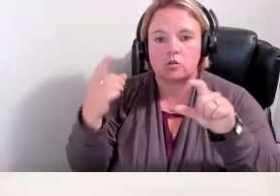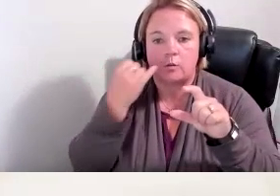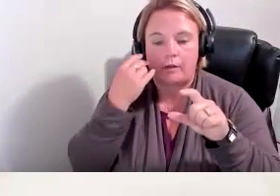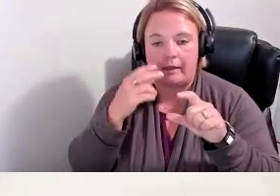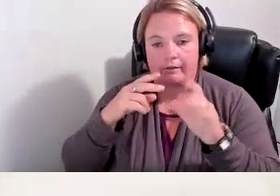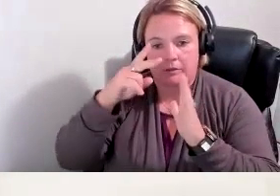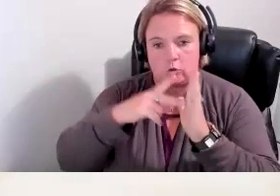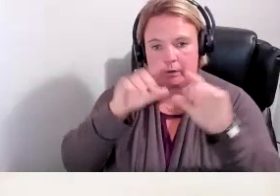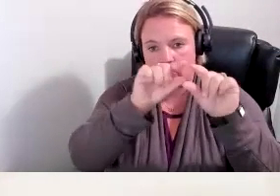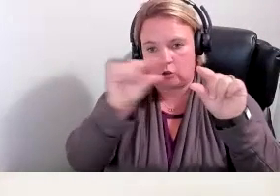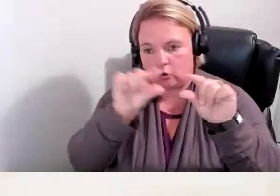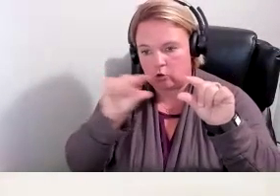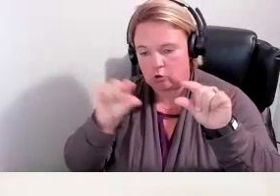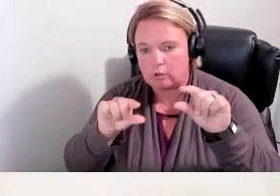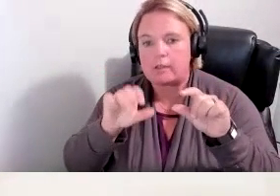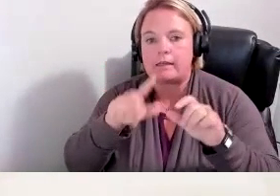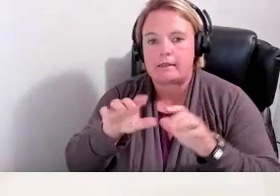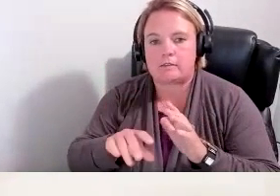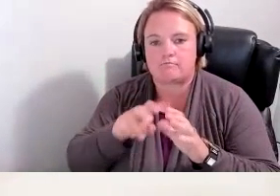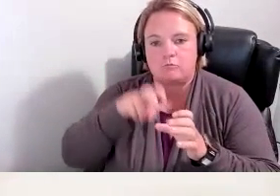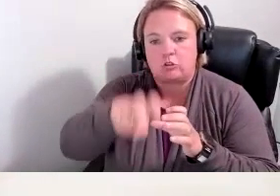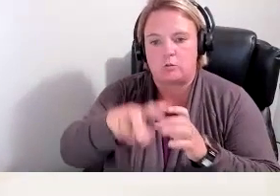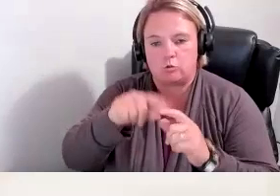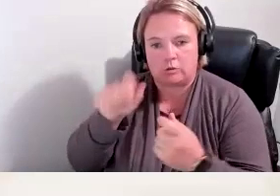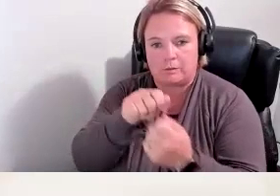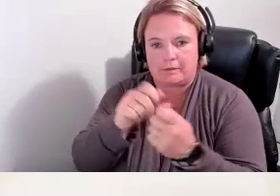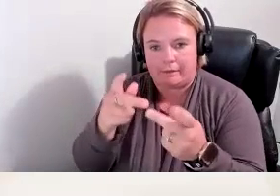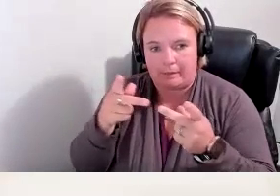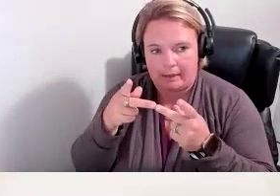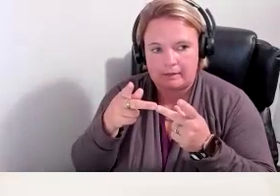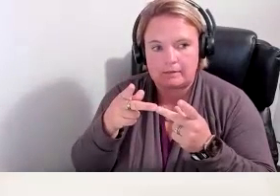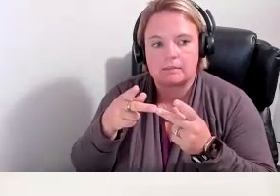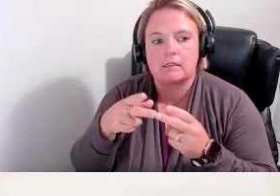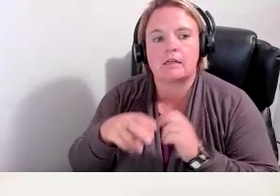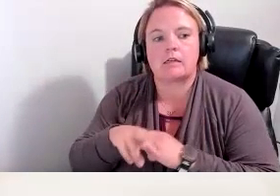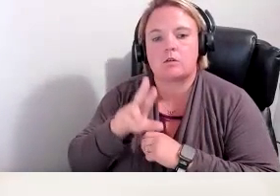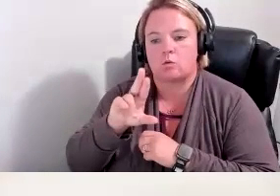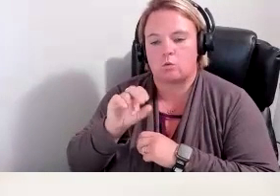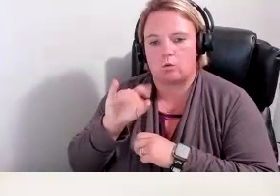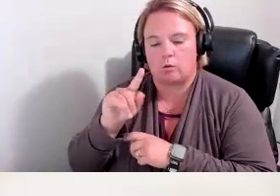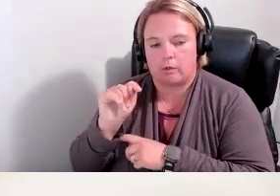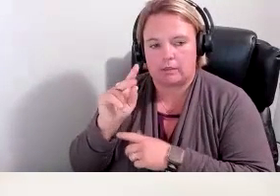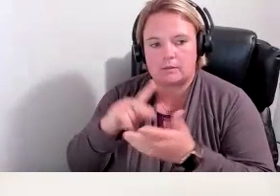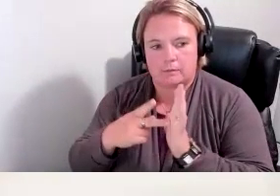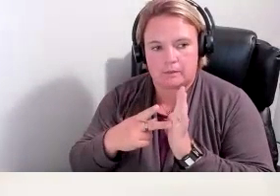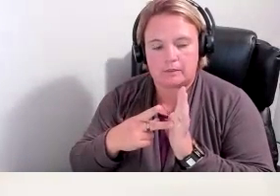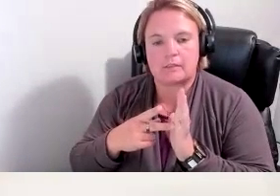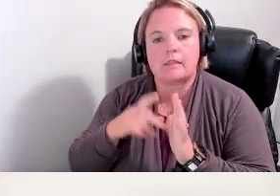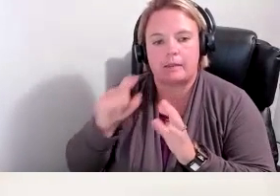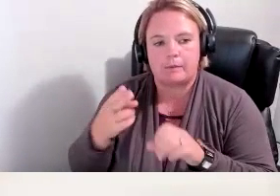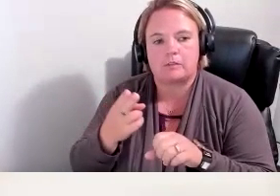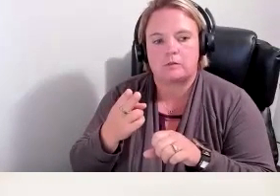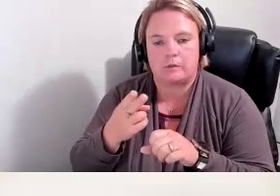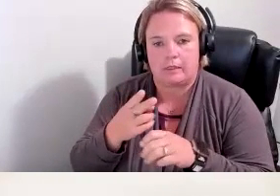can just jump to a specific spot. And robust, so users must be able to access the content